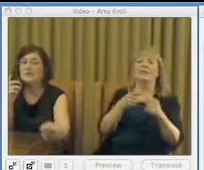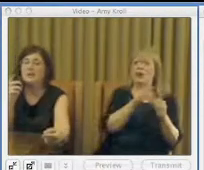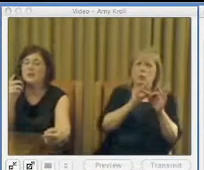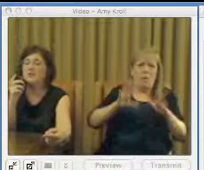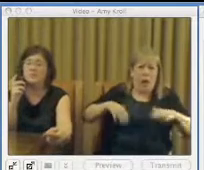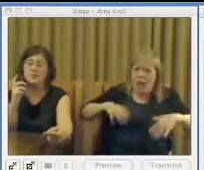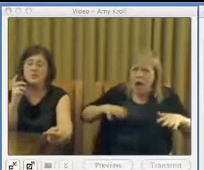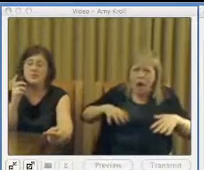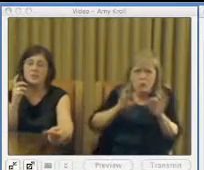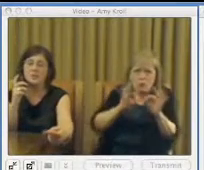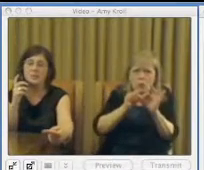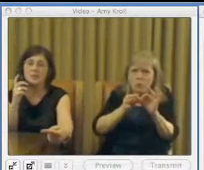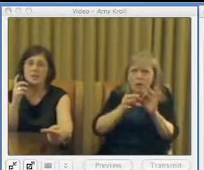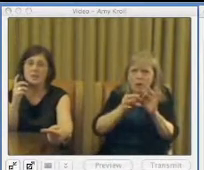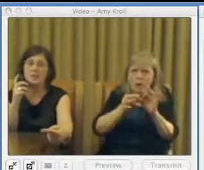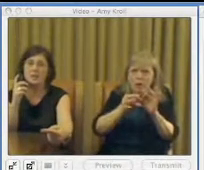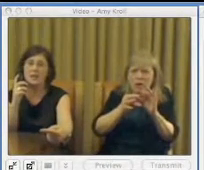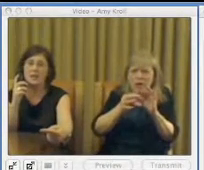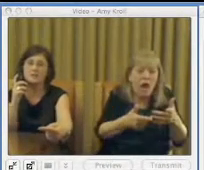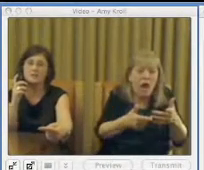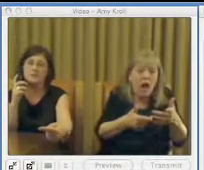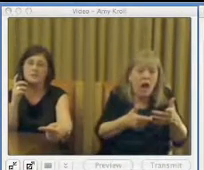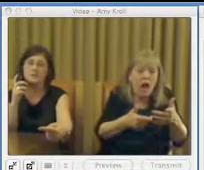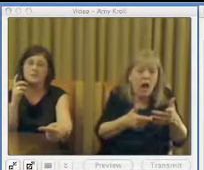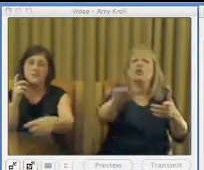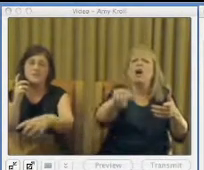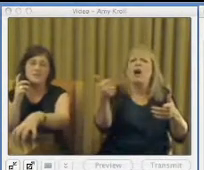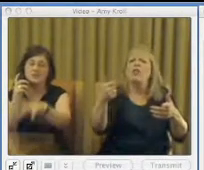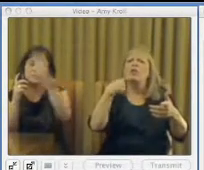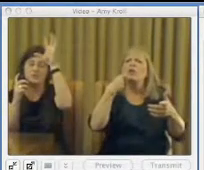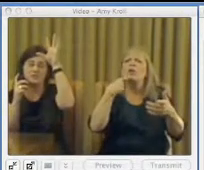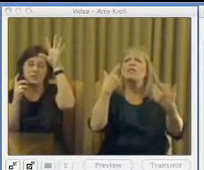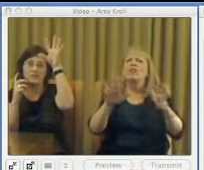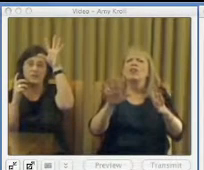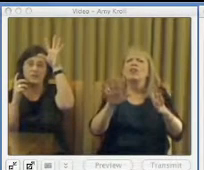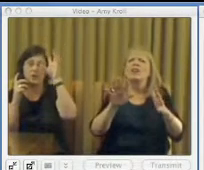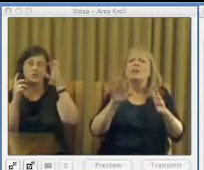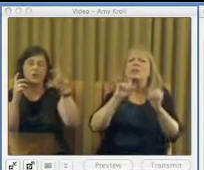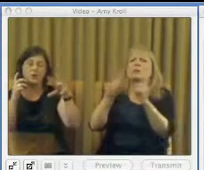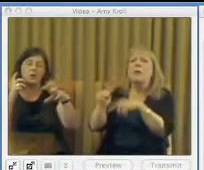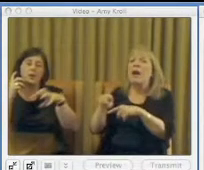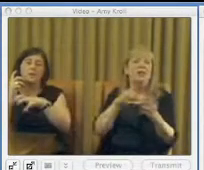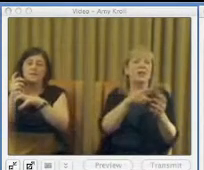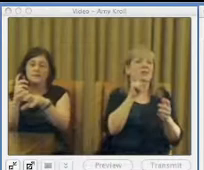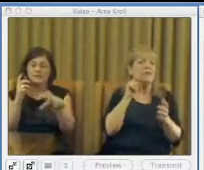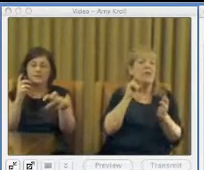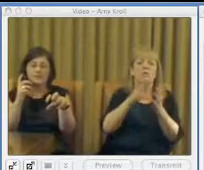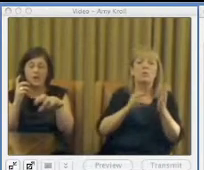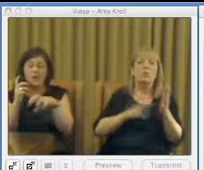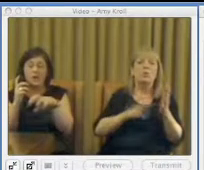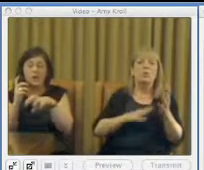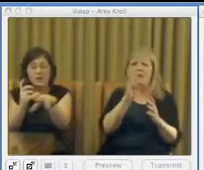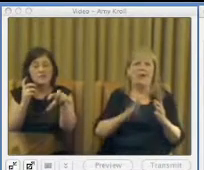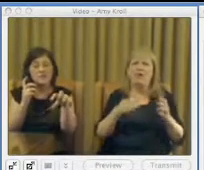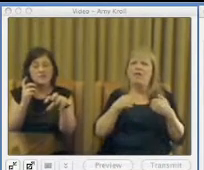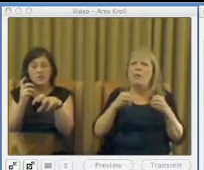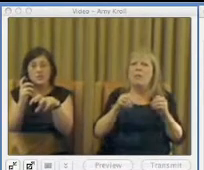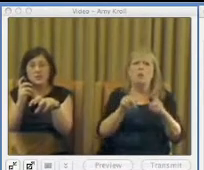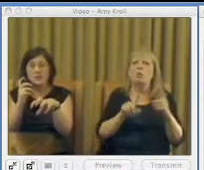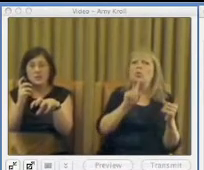time the interpreter's finished signing the question, it's already been responded to by somebody else, and the deaf student doesn't even get a chance.